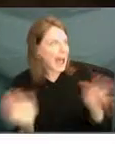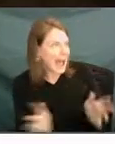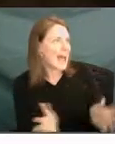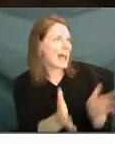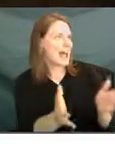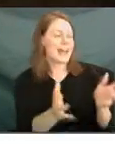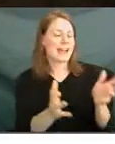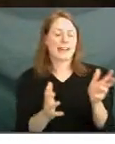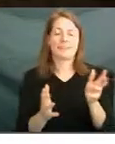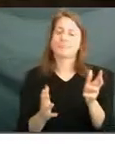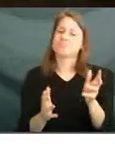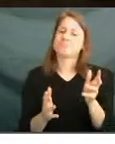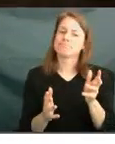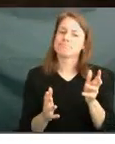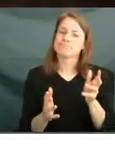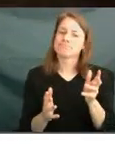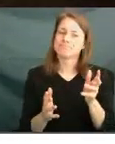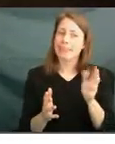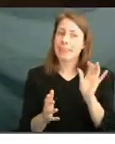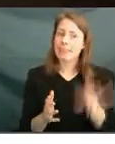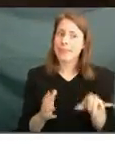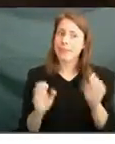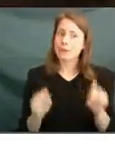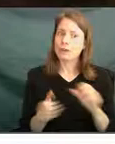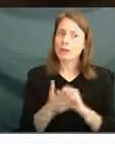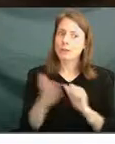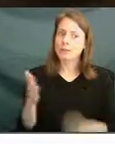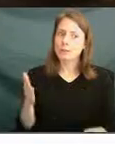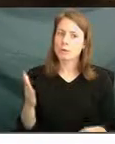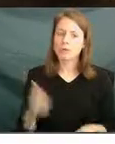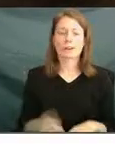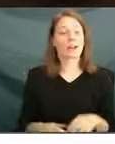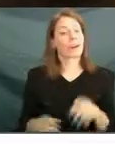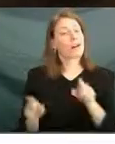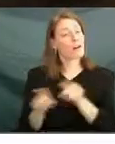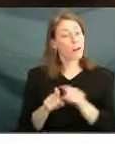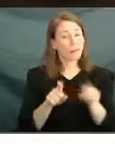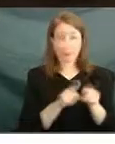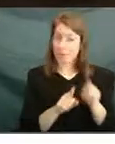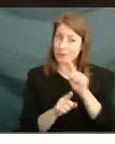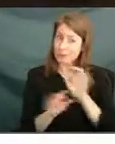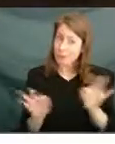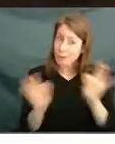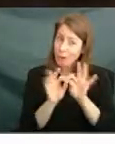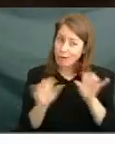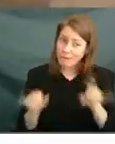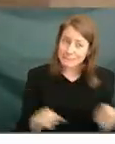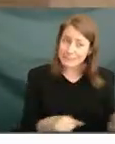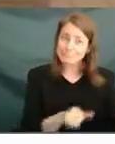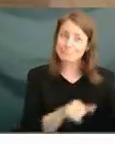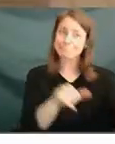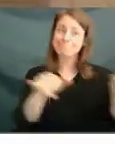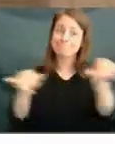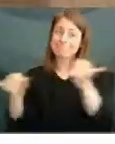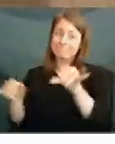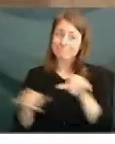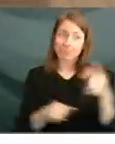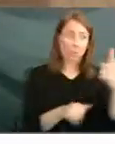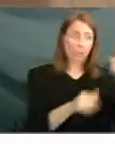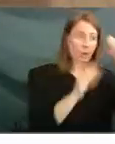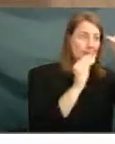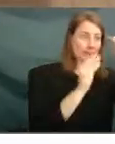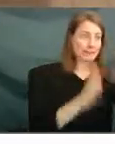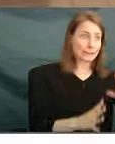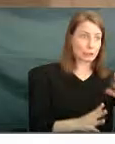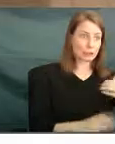front of one teacher and there is another standard for another teacher. Someone has said that